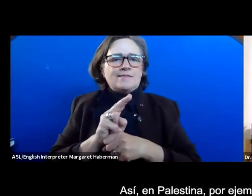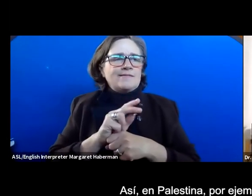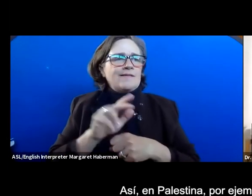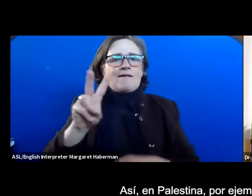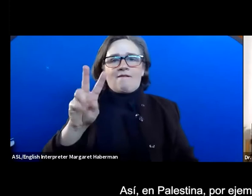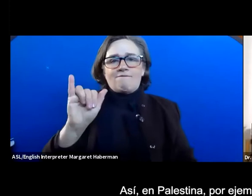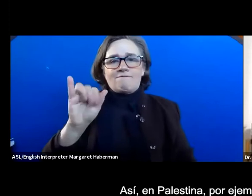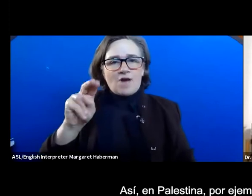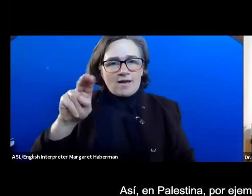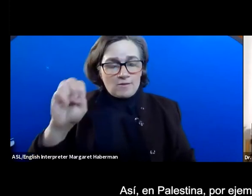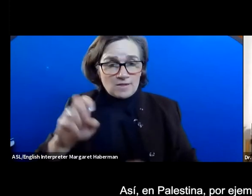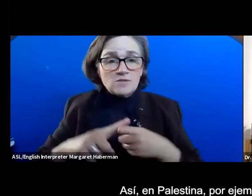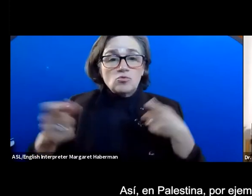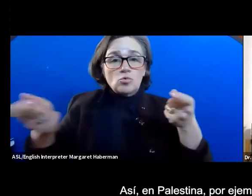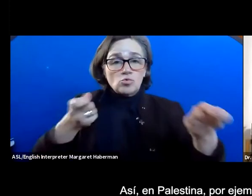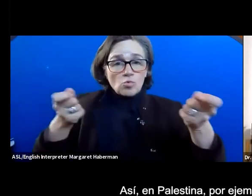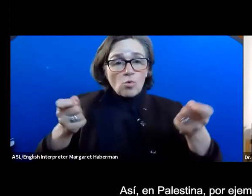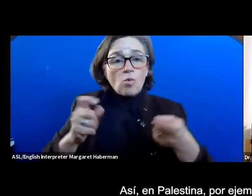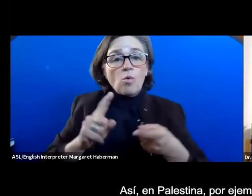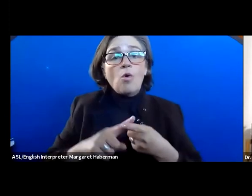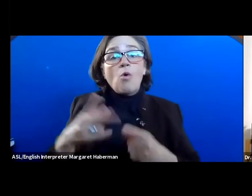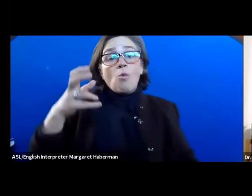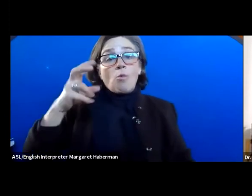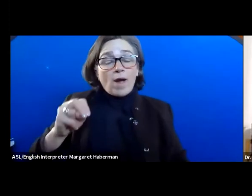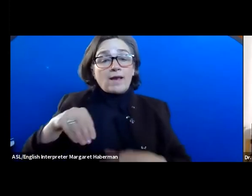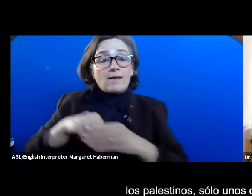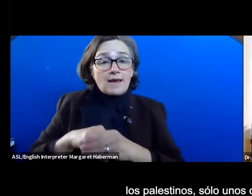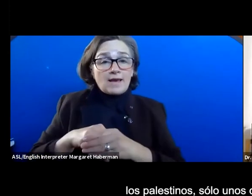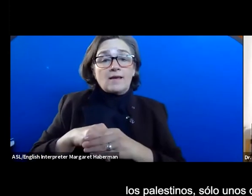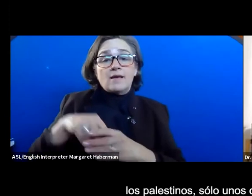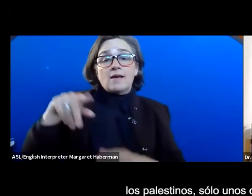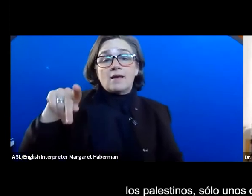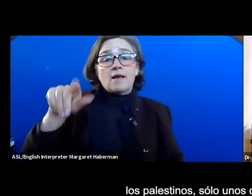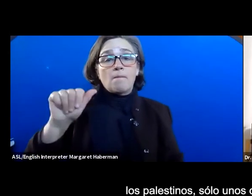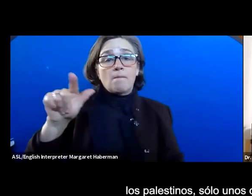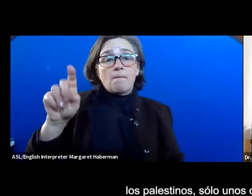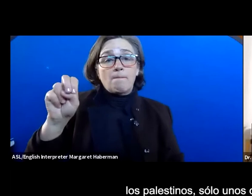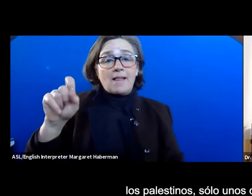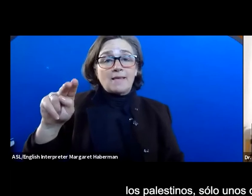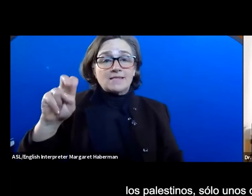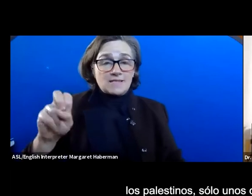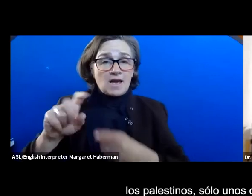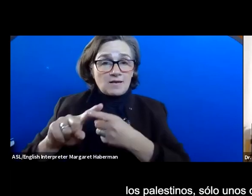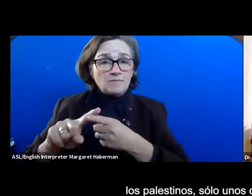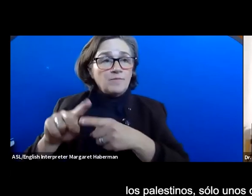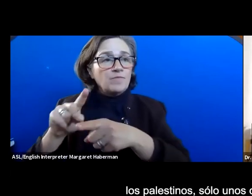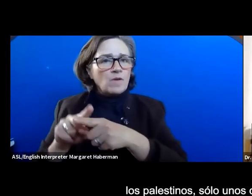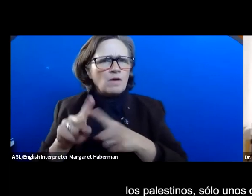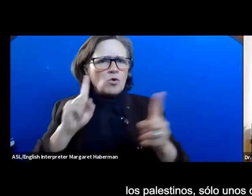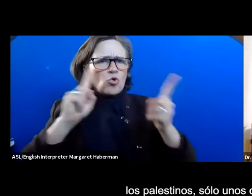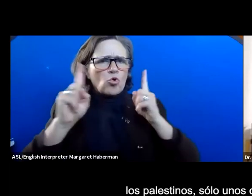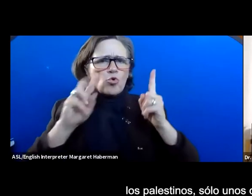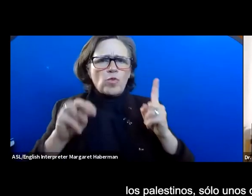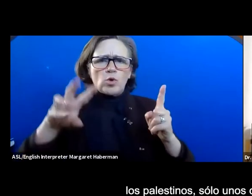news arrived about the killing of George Floyd, Palestinians only a few days back had